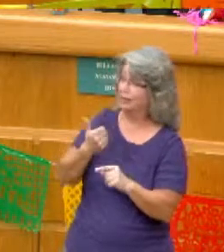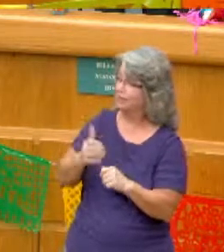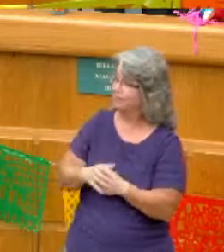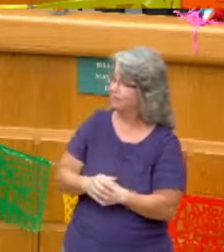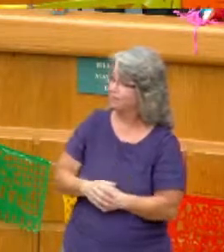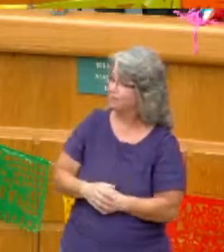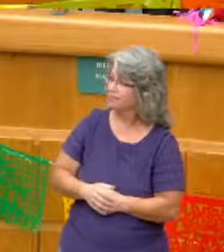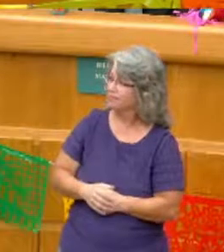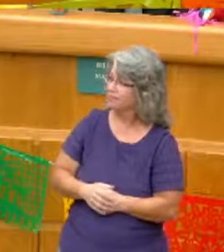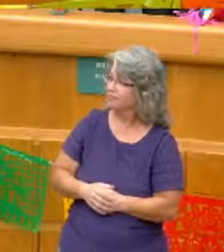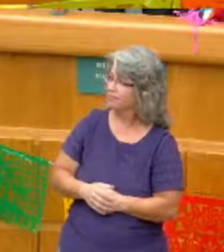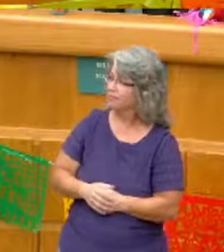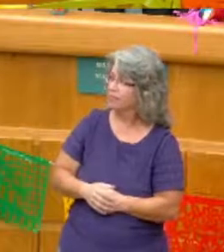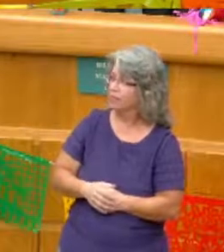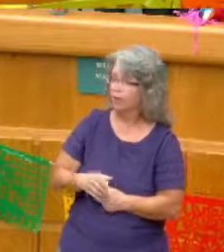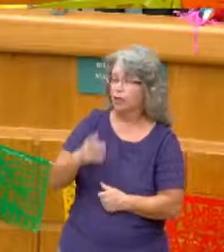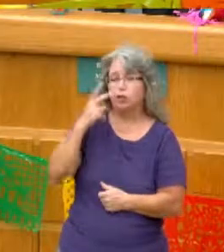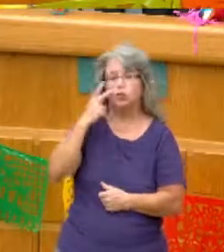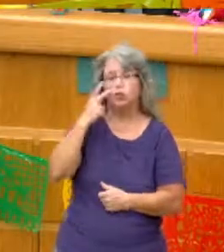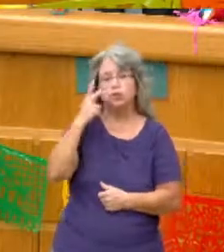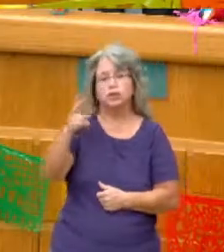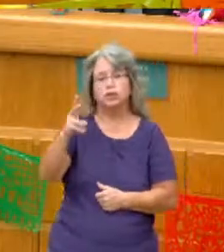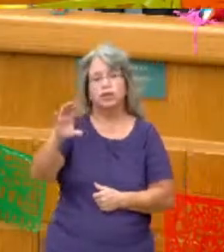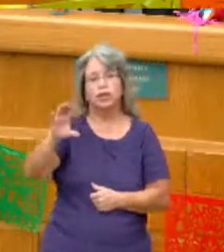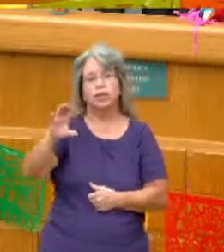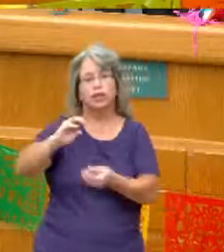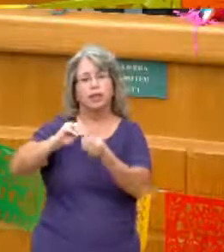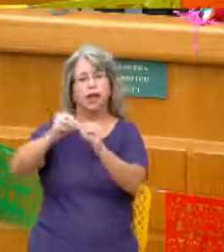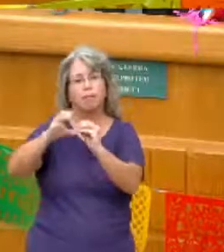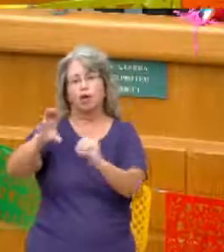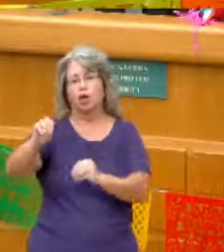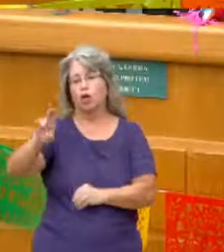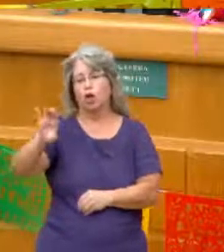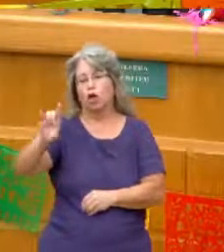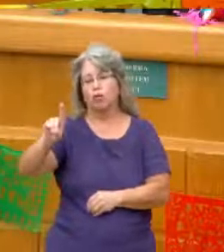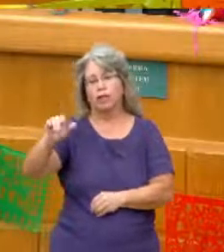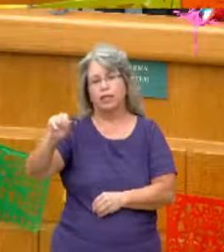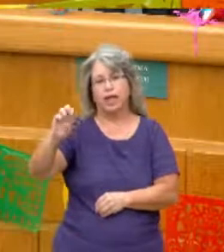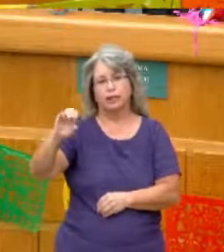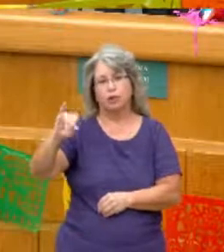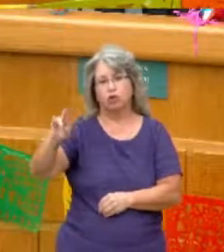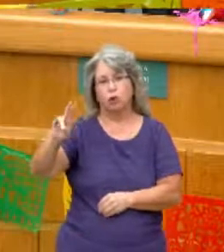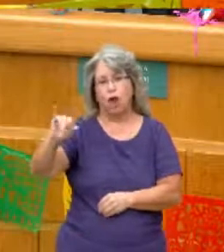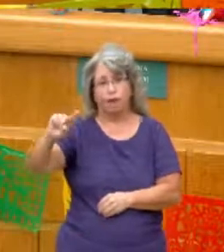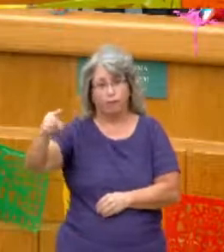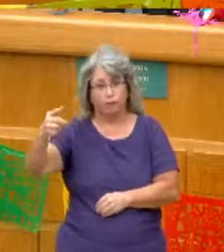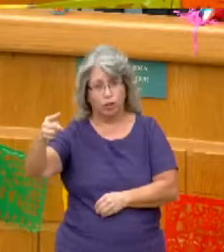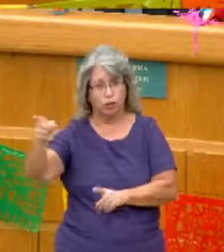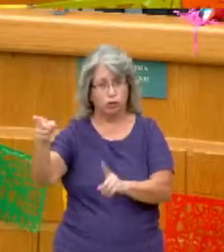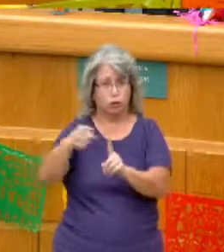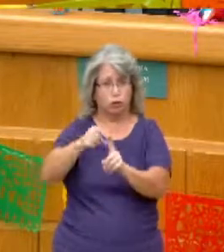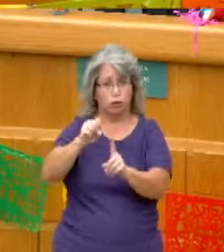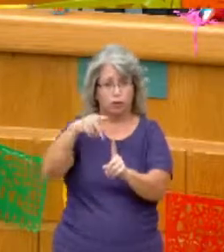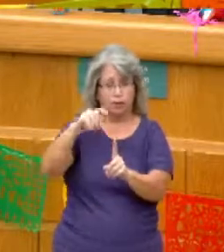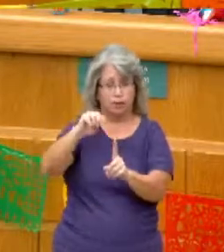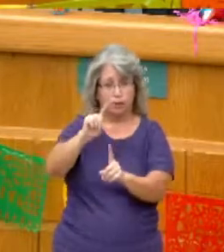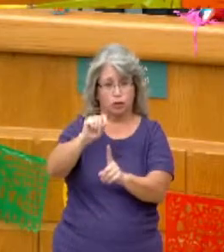is for COVID cases from July 1st through September 20th, you have